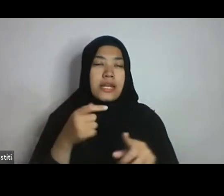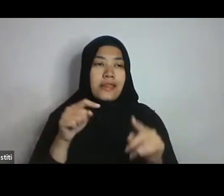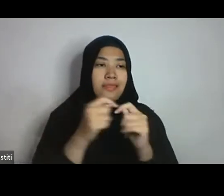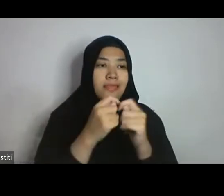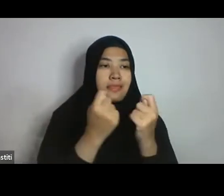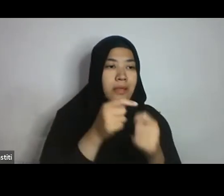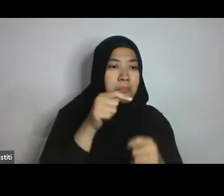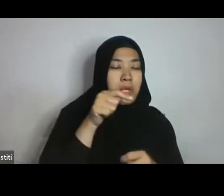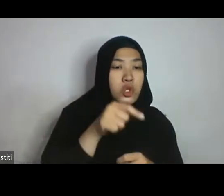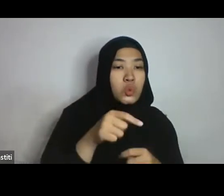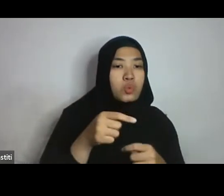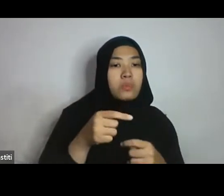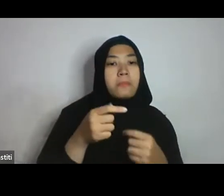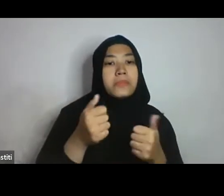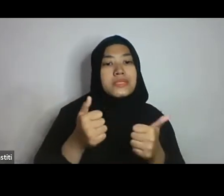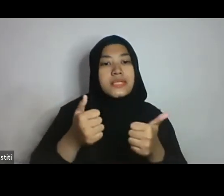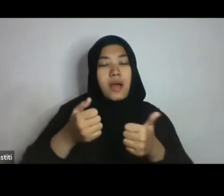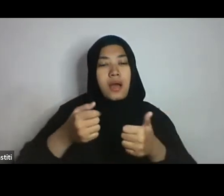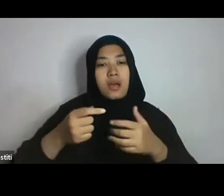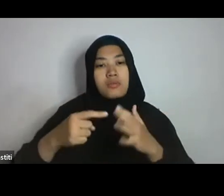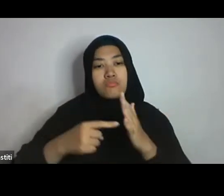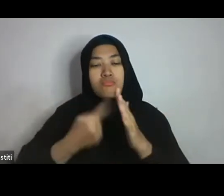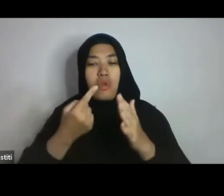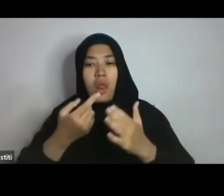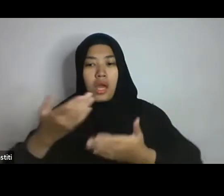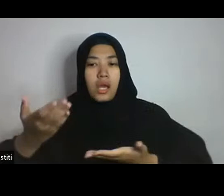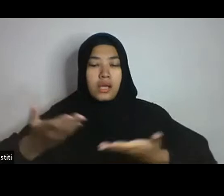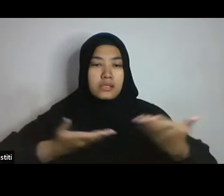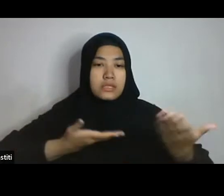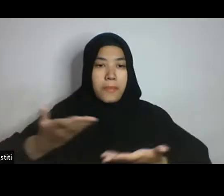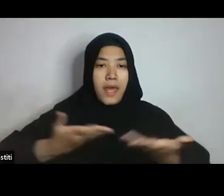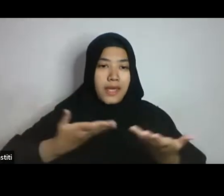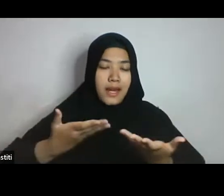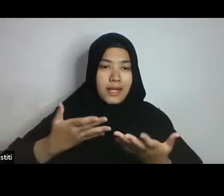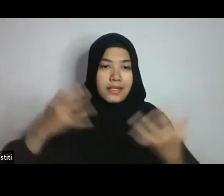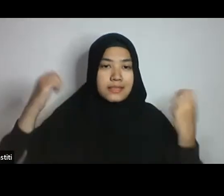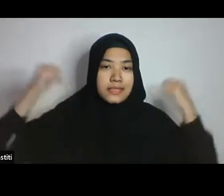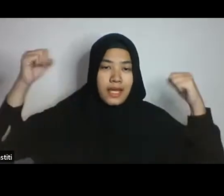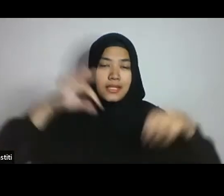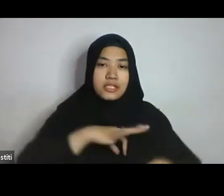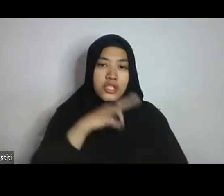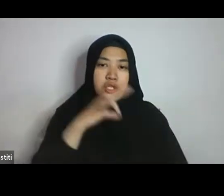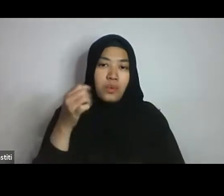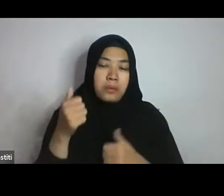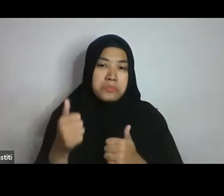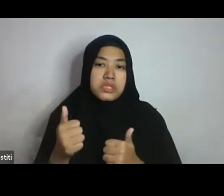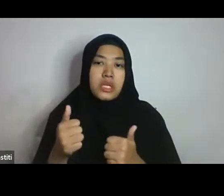pelayanan kesehatan jiwa ini bisa terkoordinasi, komprehensif, dan